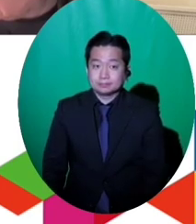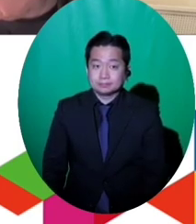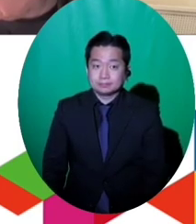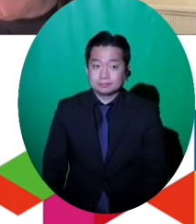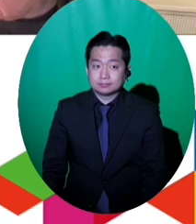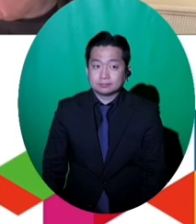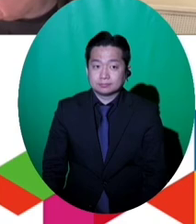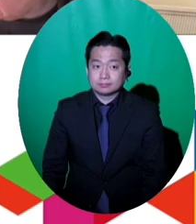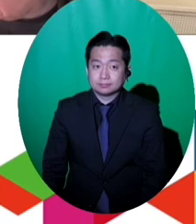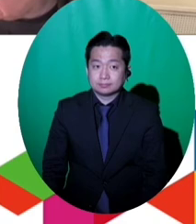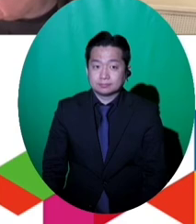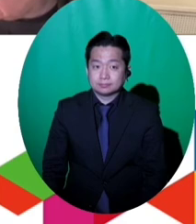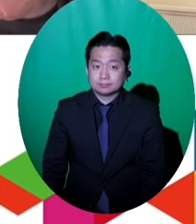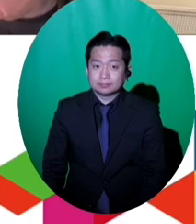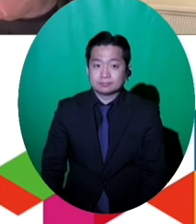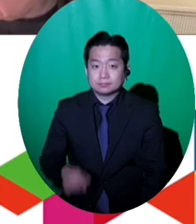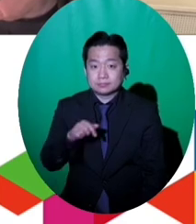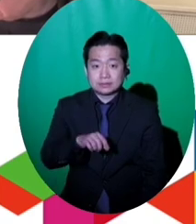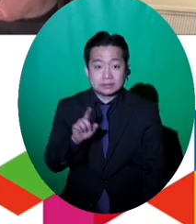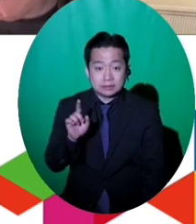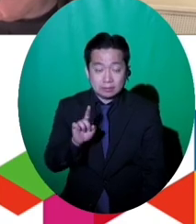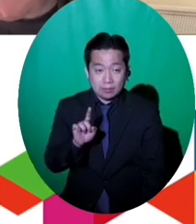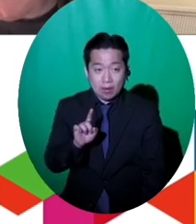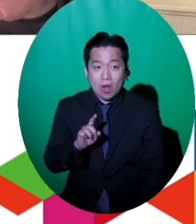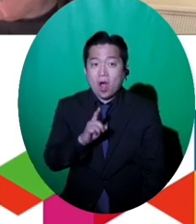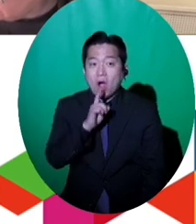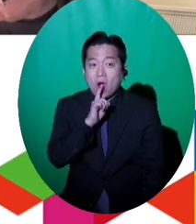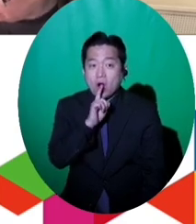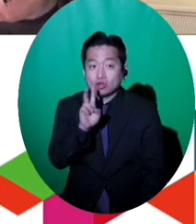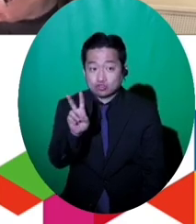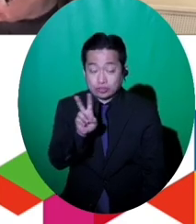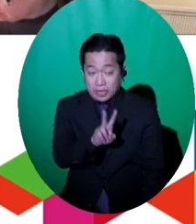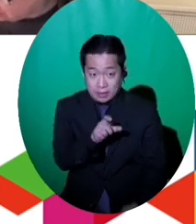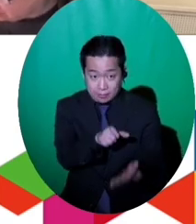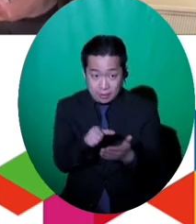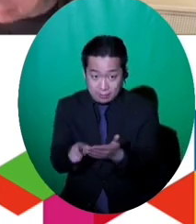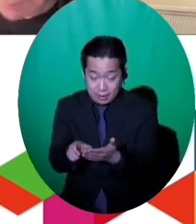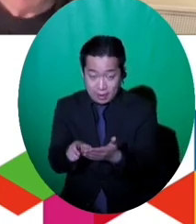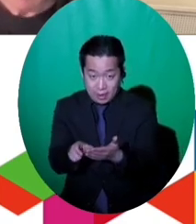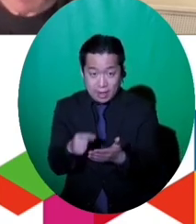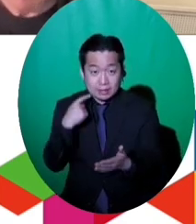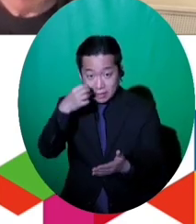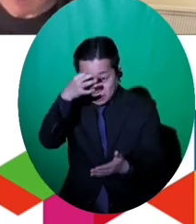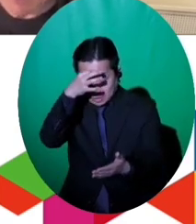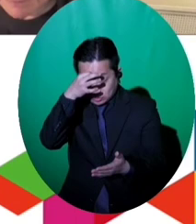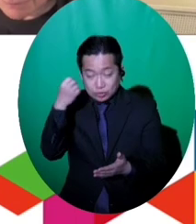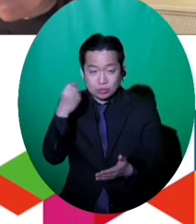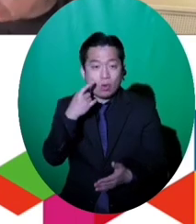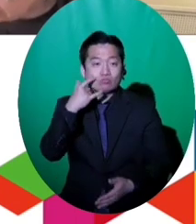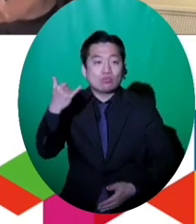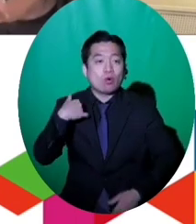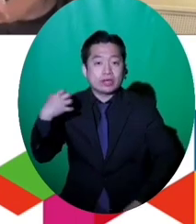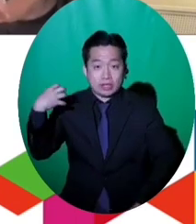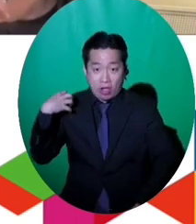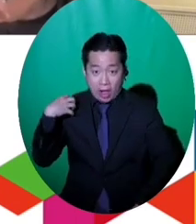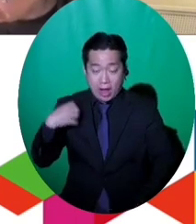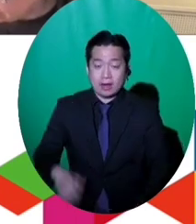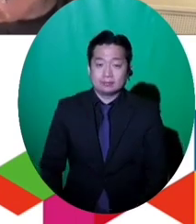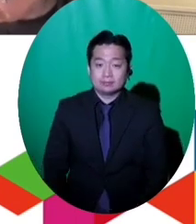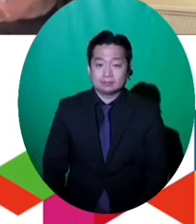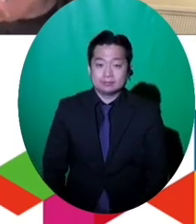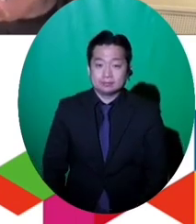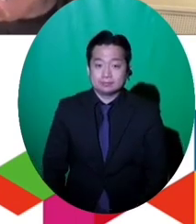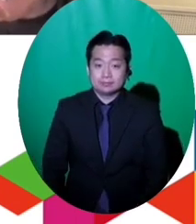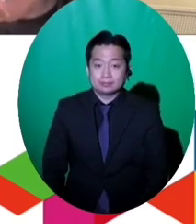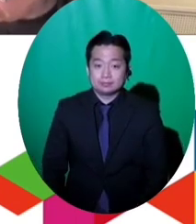just the labor of being an artist and a parent, oftentimes, you know, a primary parent for their child. And